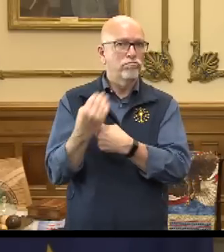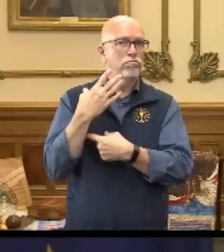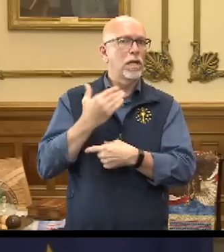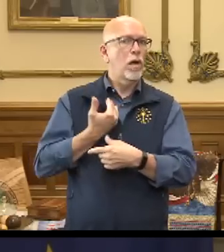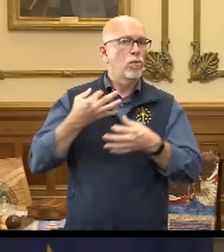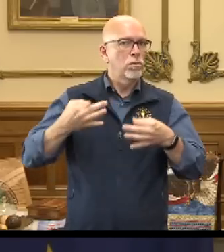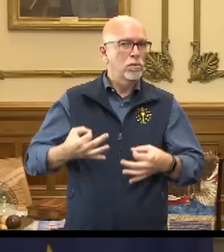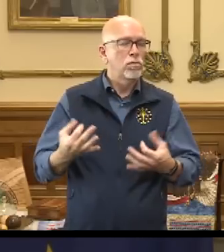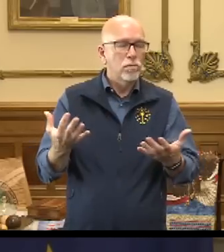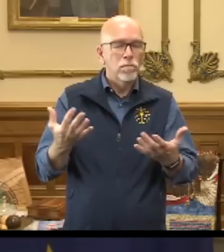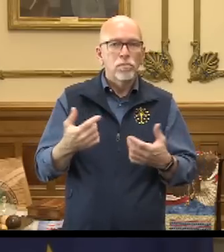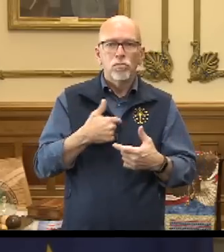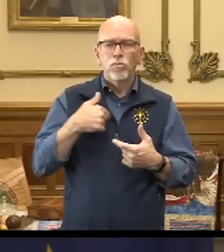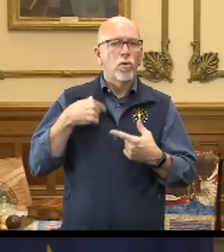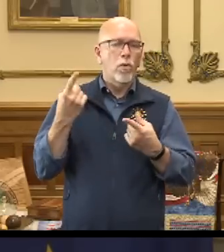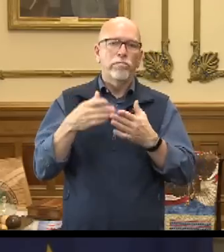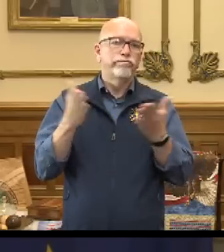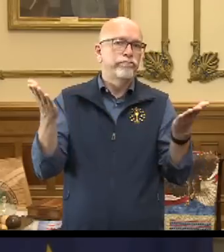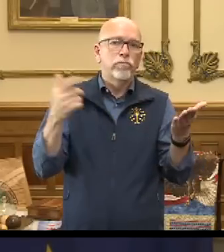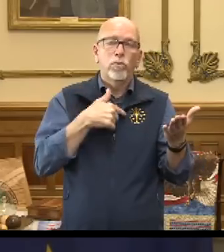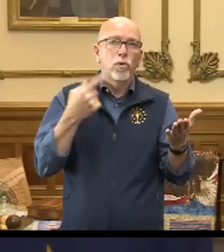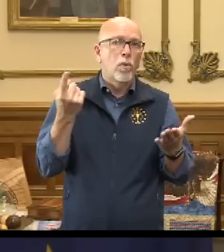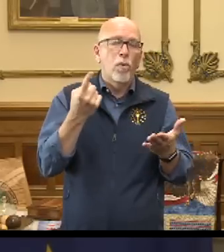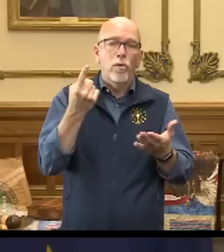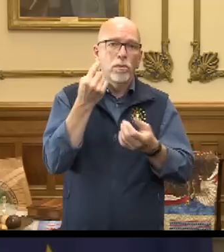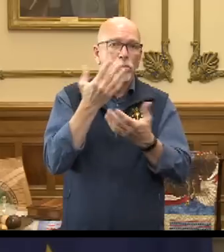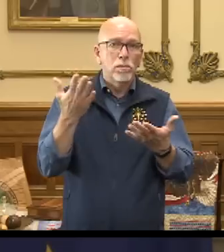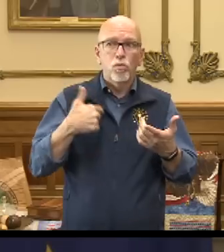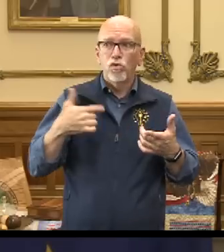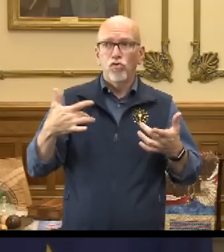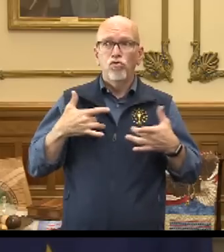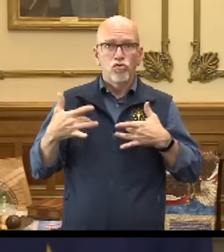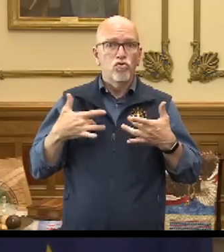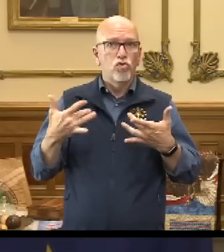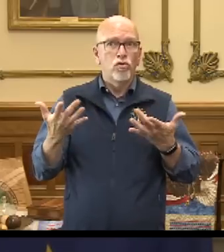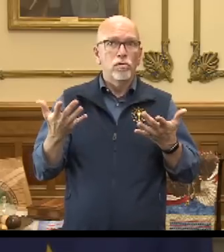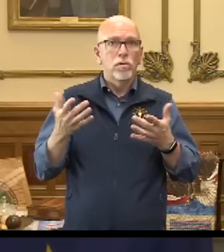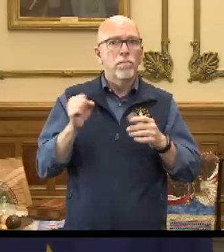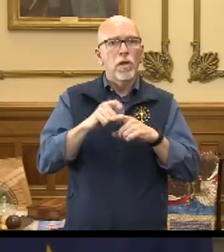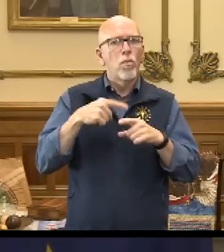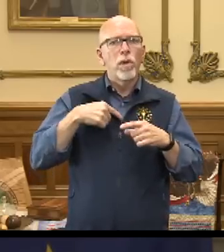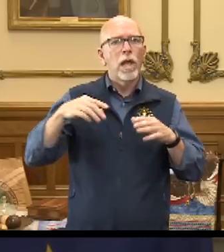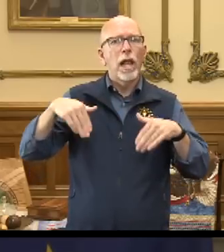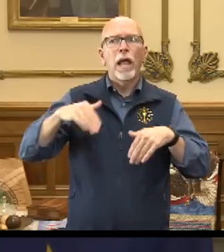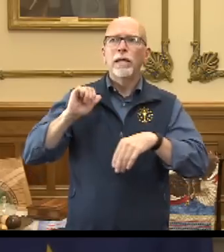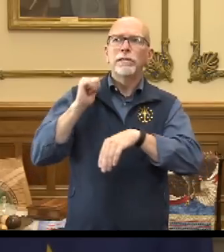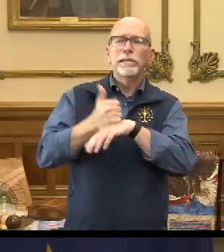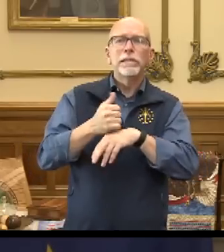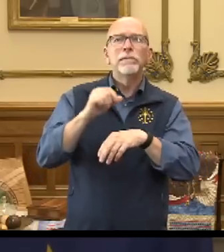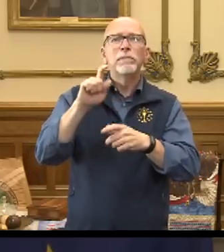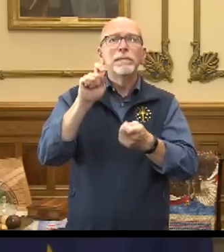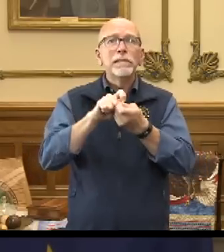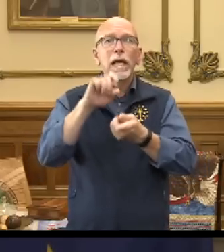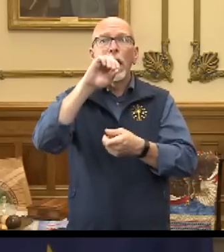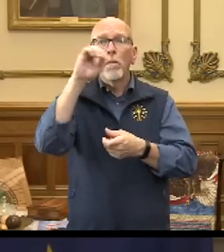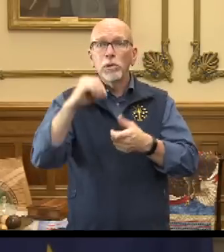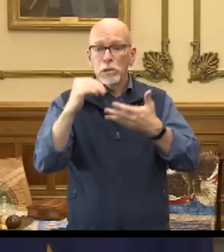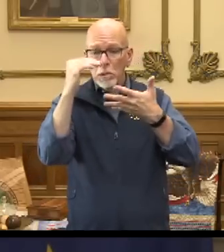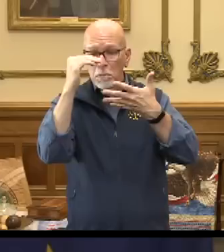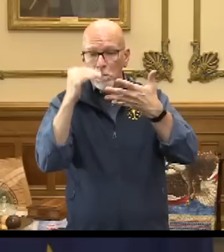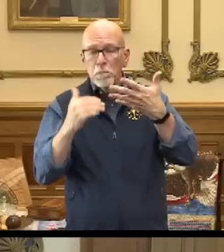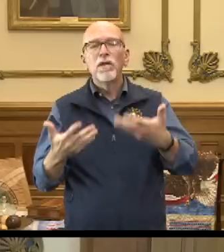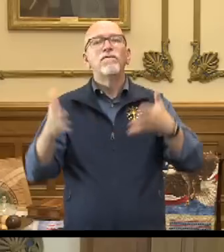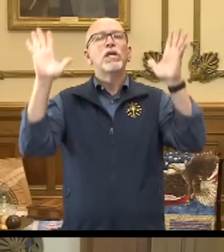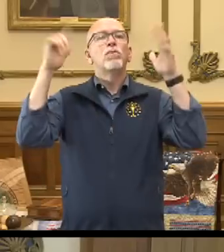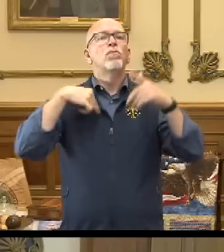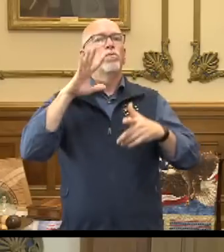about that, and we've always expressed our, the concern, but we haven't set an exact percentage, whether it, we've said we'd like